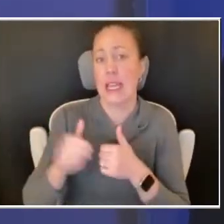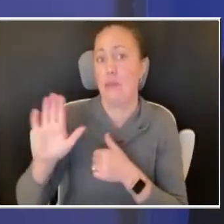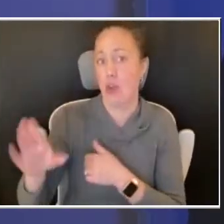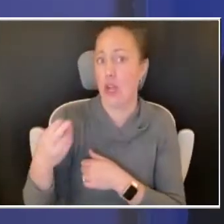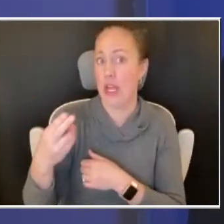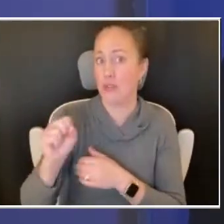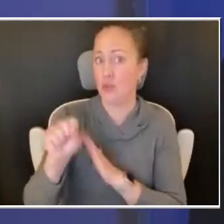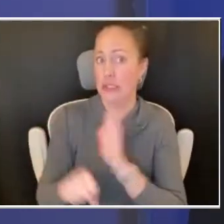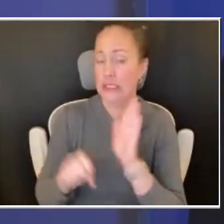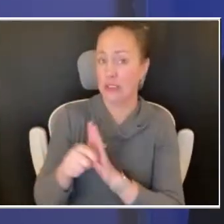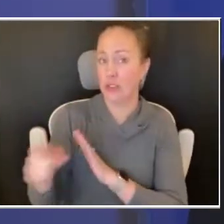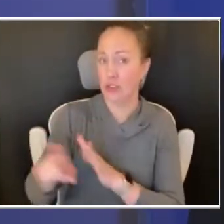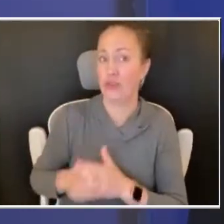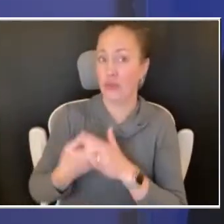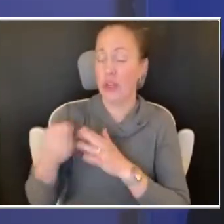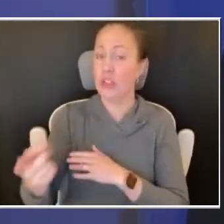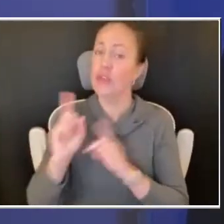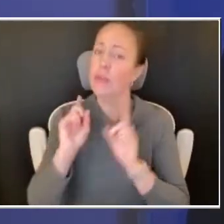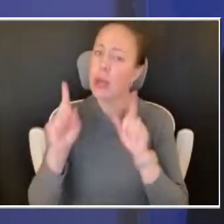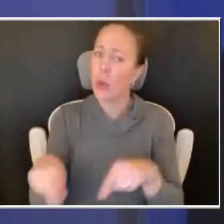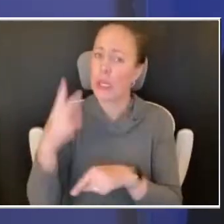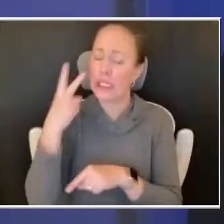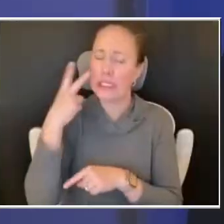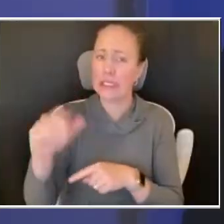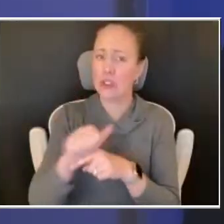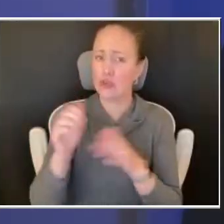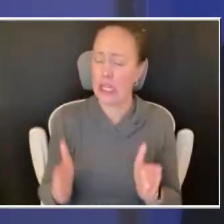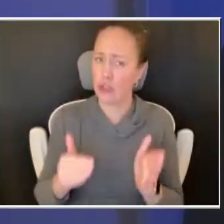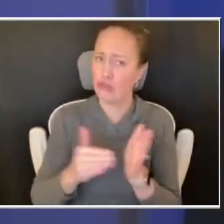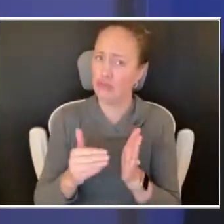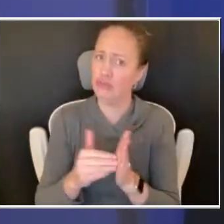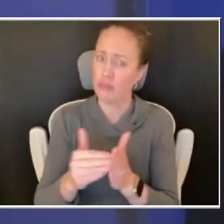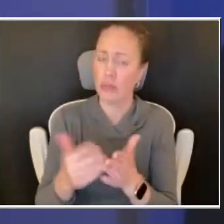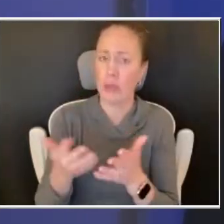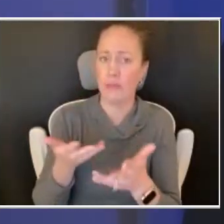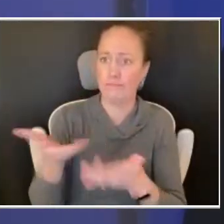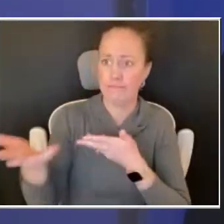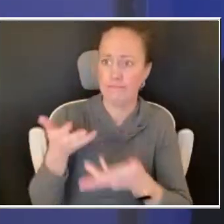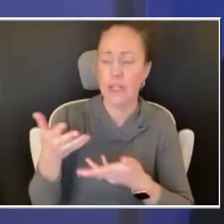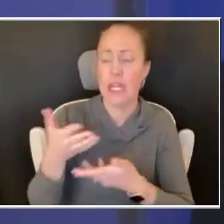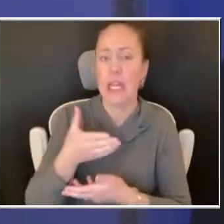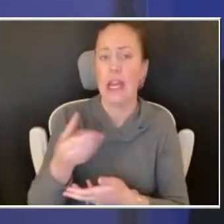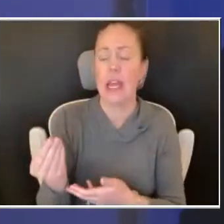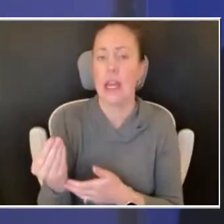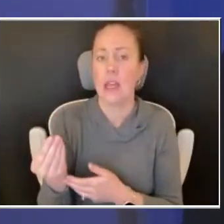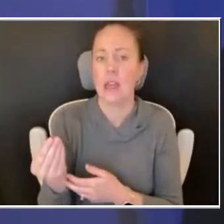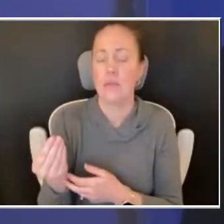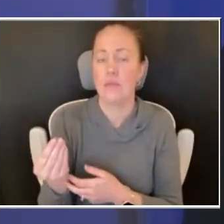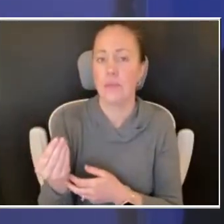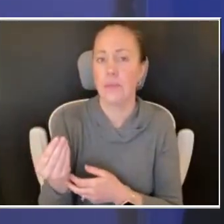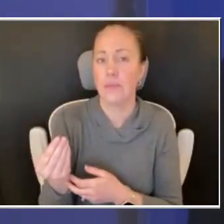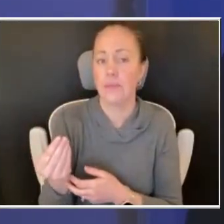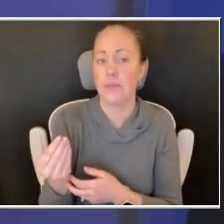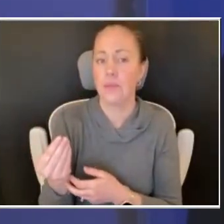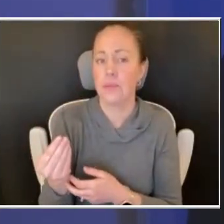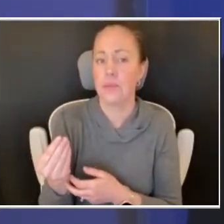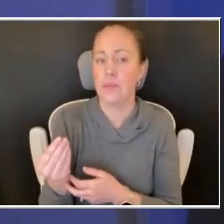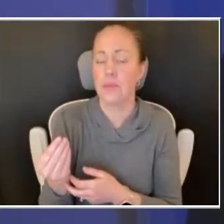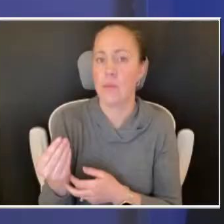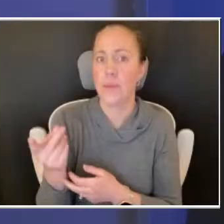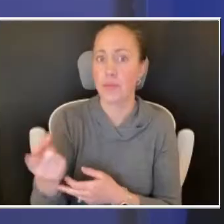been seeing the athletic trainer. And I thought that was interesting, and she indicated that she was just feeling a